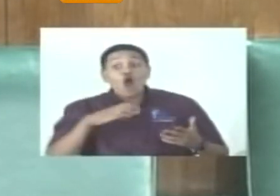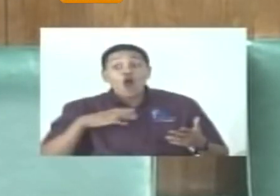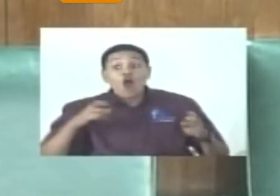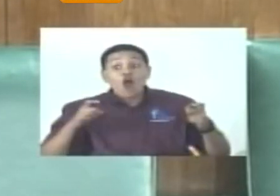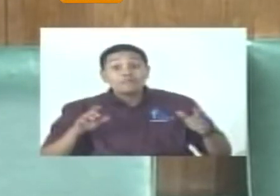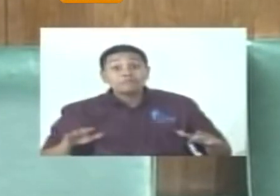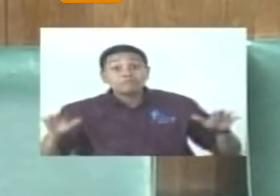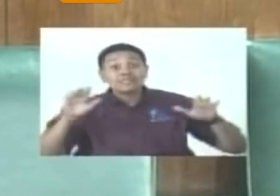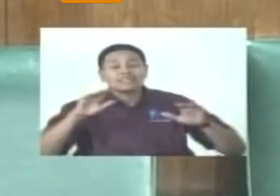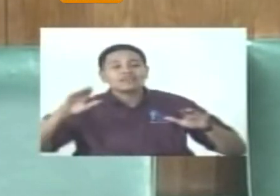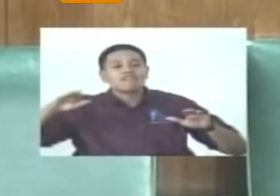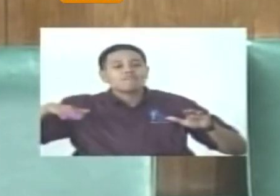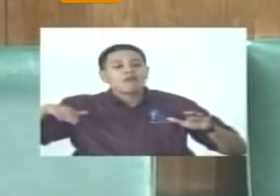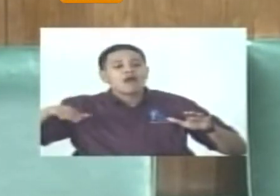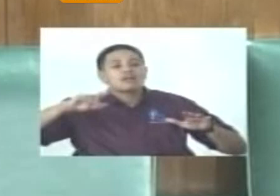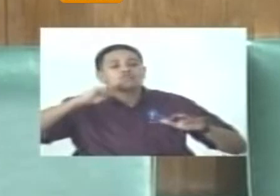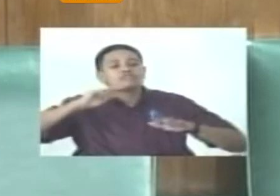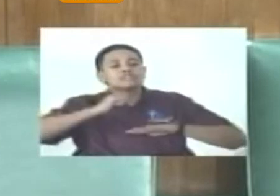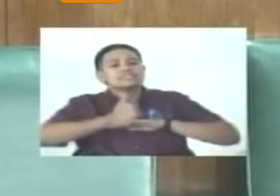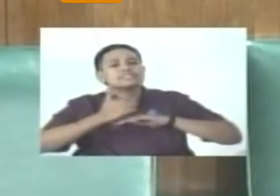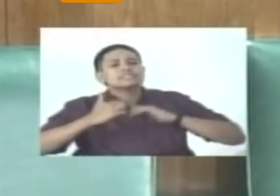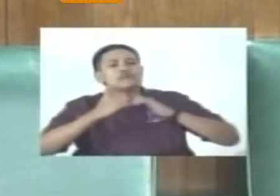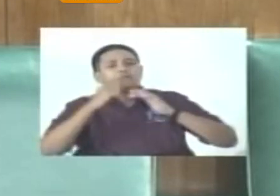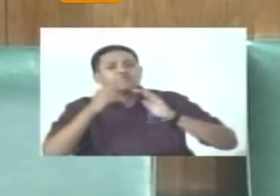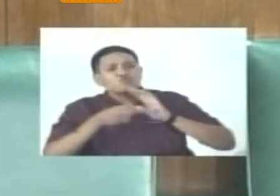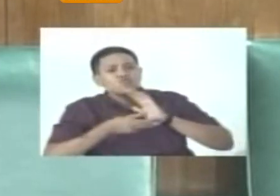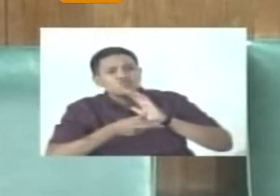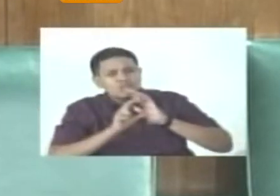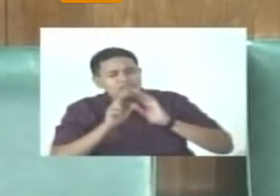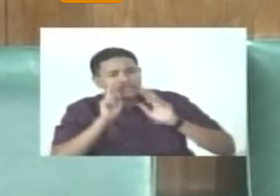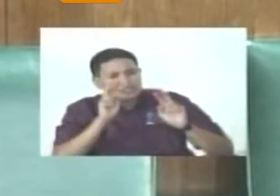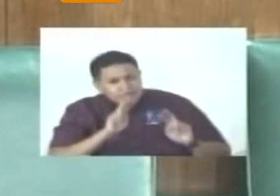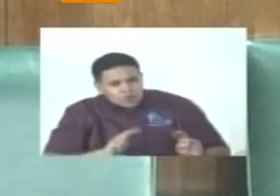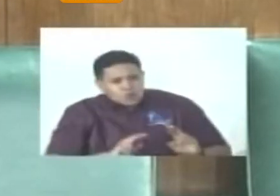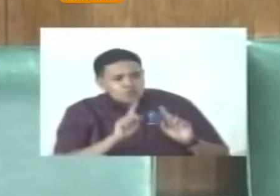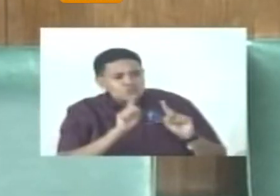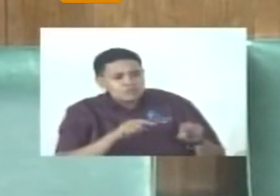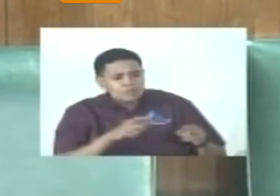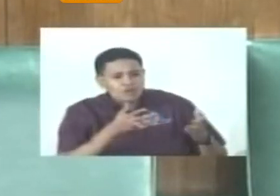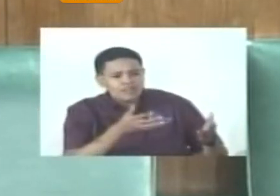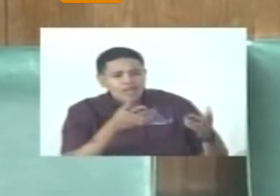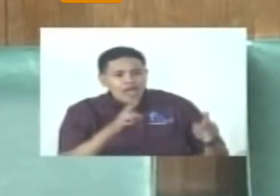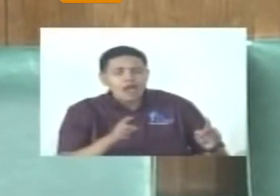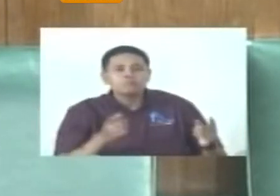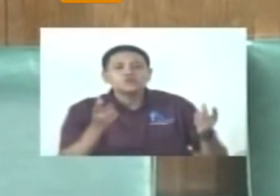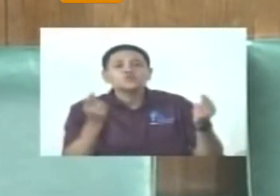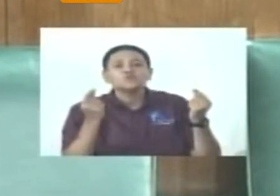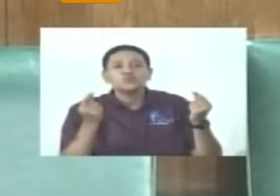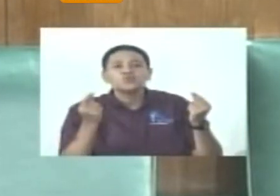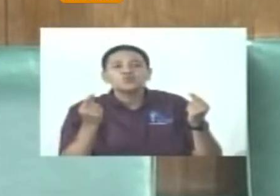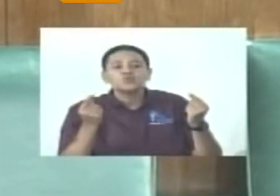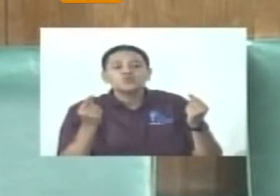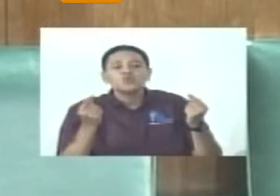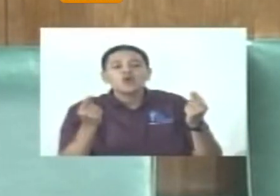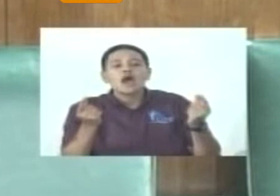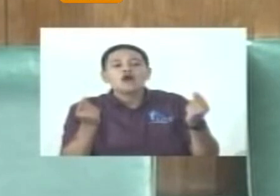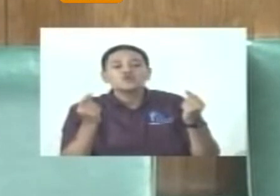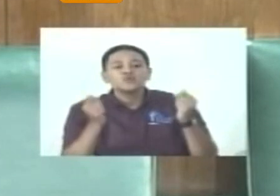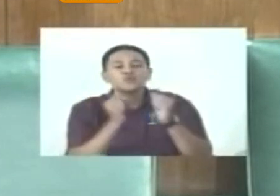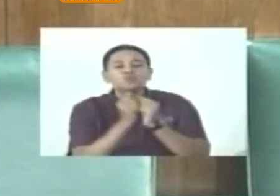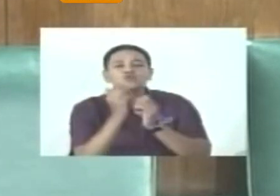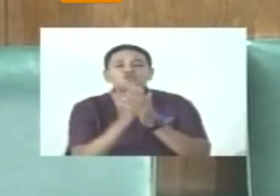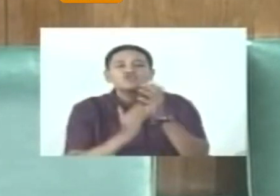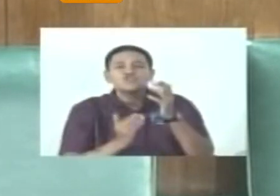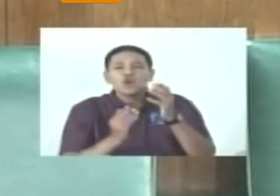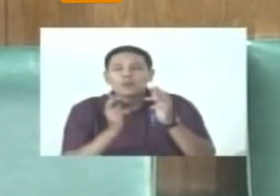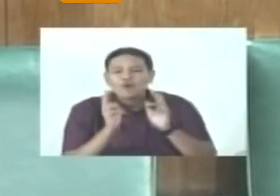of Parliament set up to review this report to do so and do so with some amount